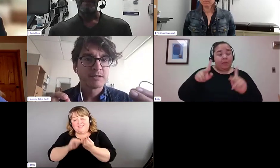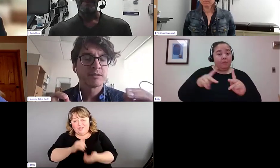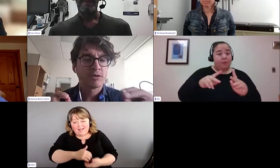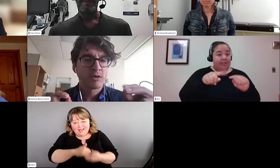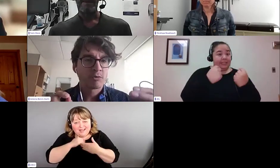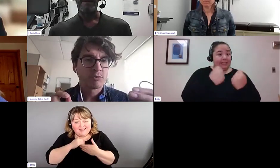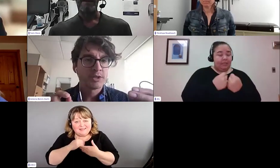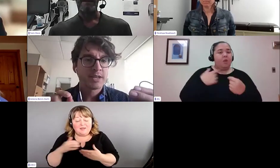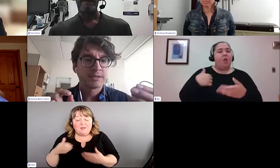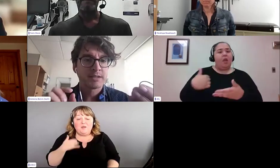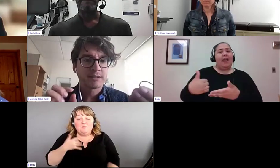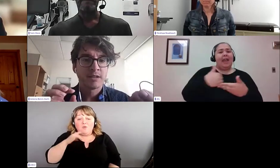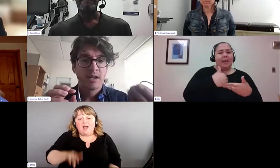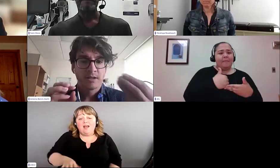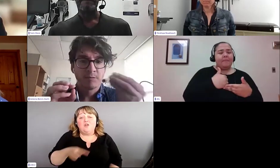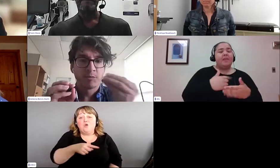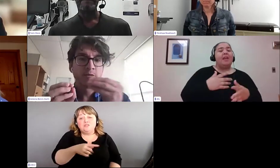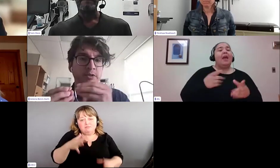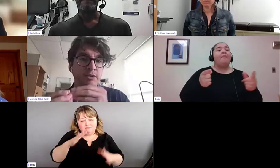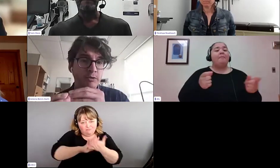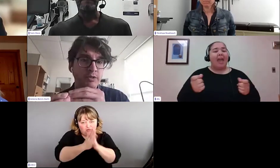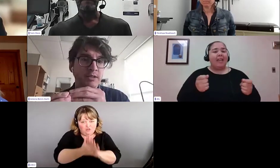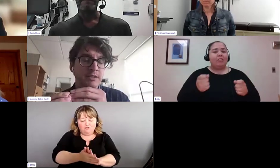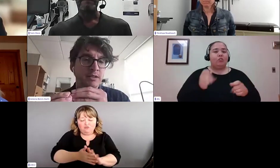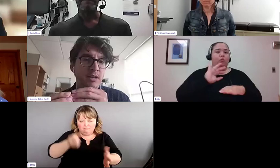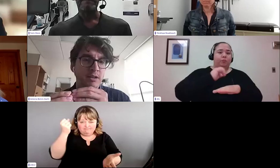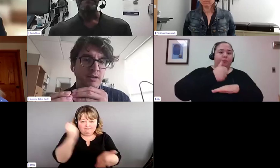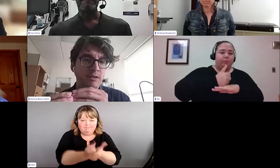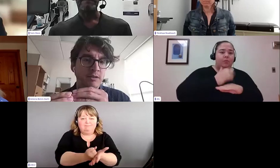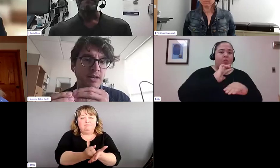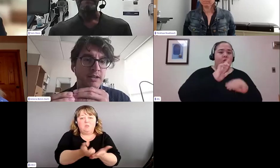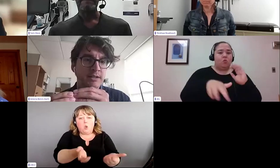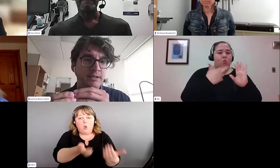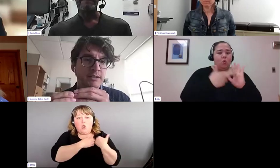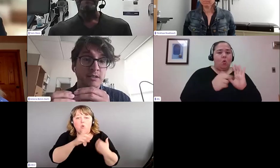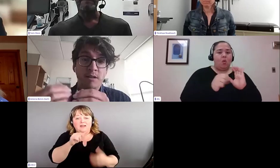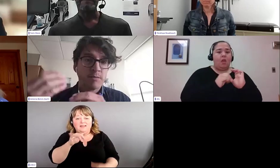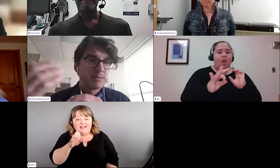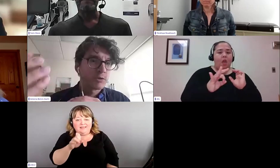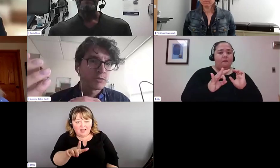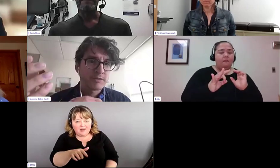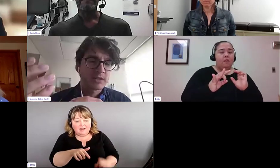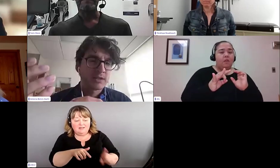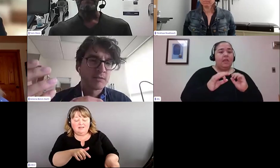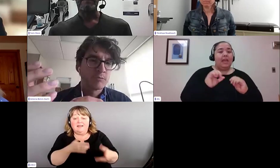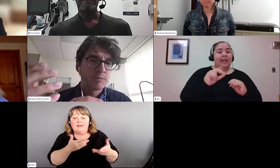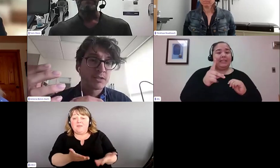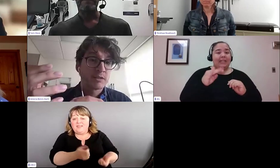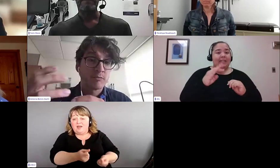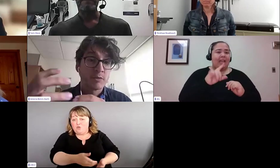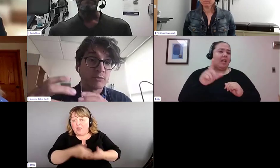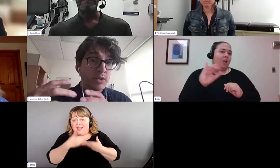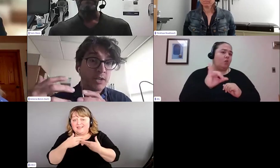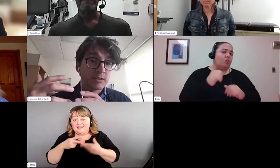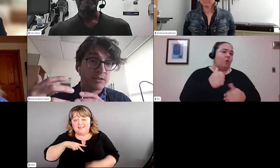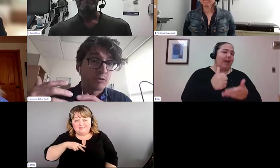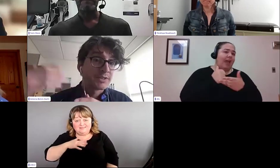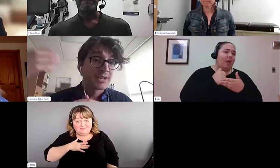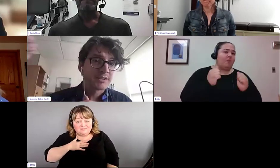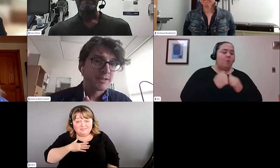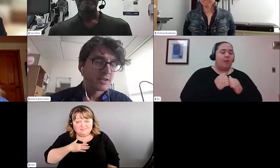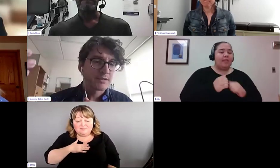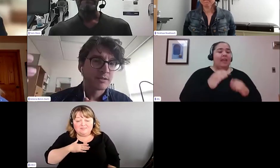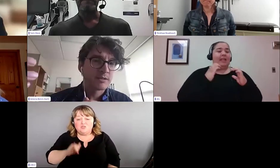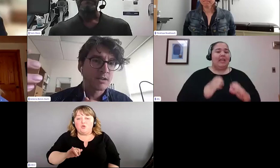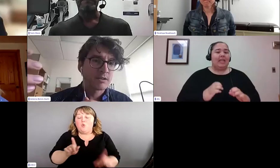who are helping us. They managed to formalize the role of Danielle, and they can also help us in the clinic. Same